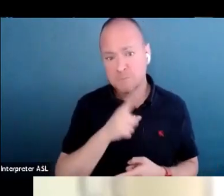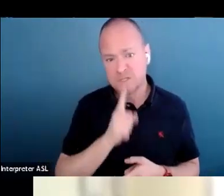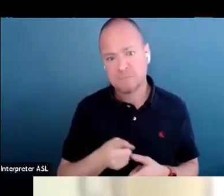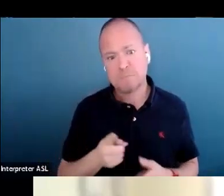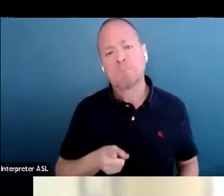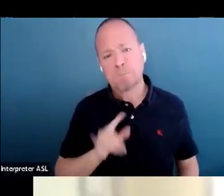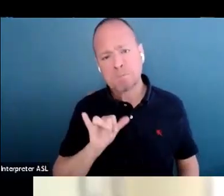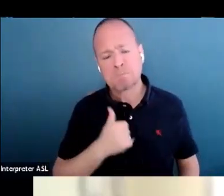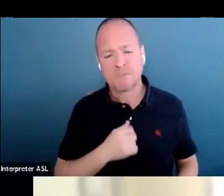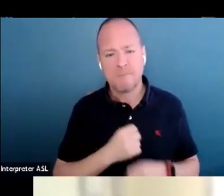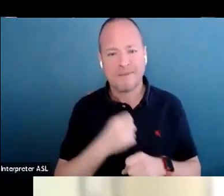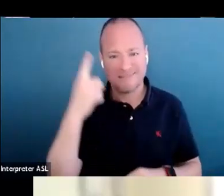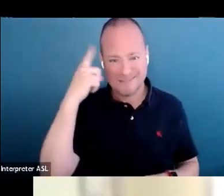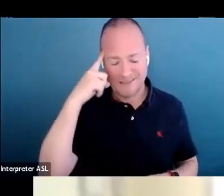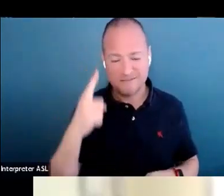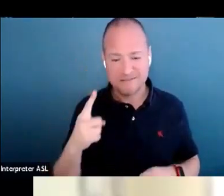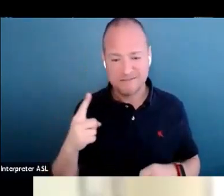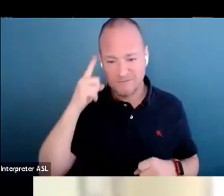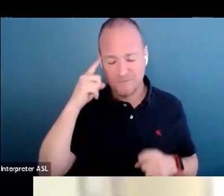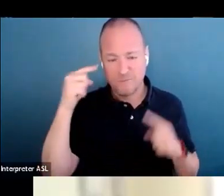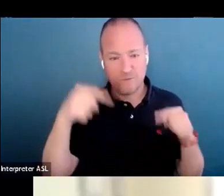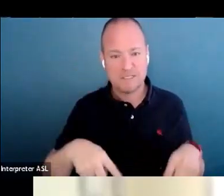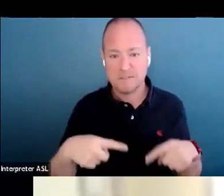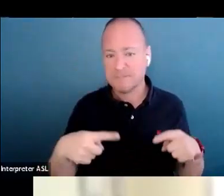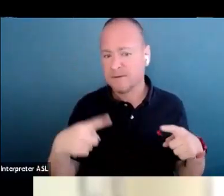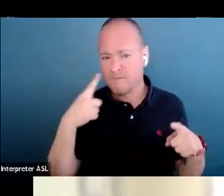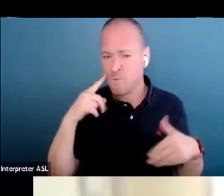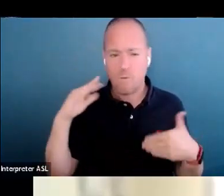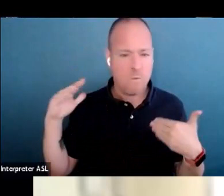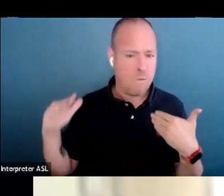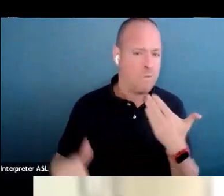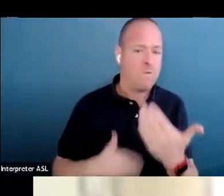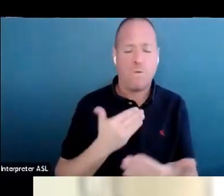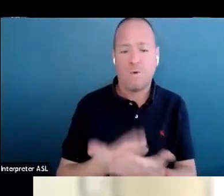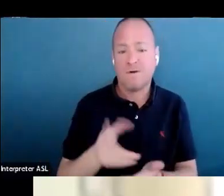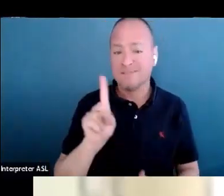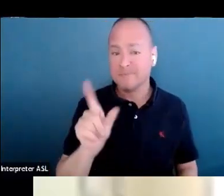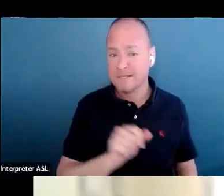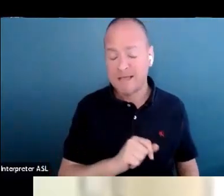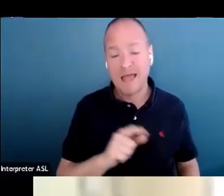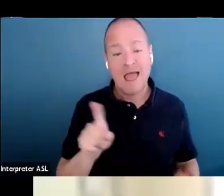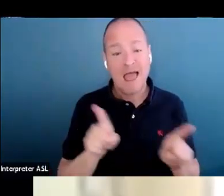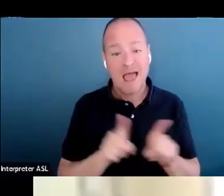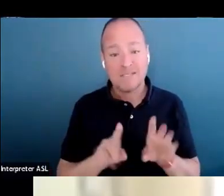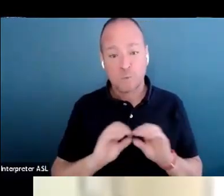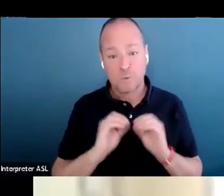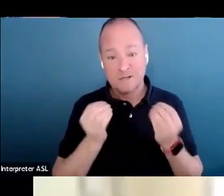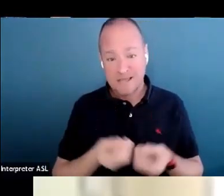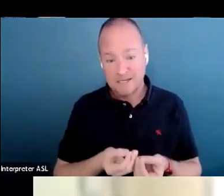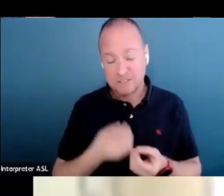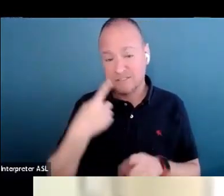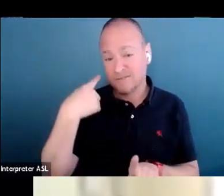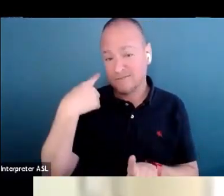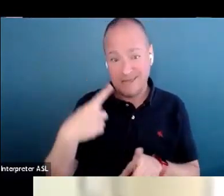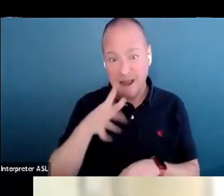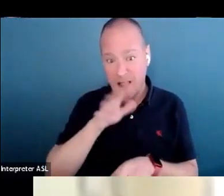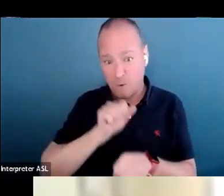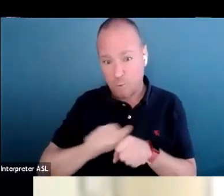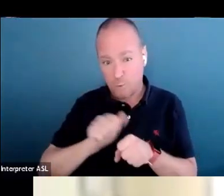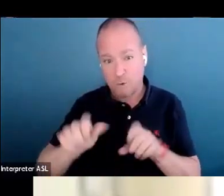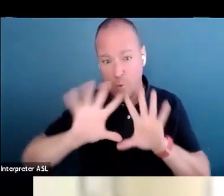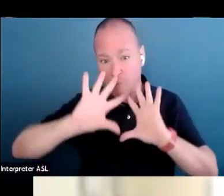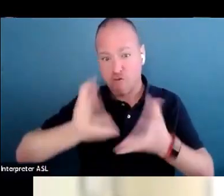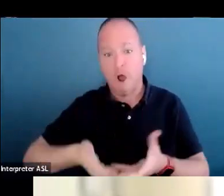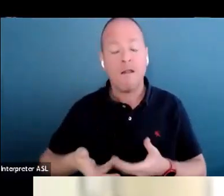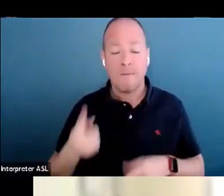sense to make this a cross-disability effort, both as an organization in our work as a whole, but also specifically in